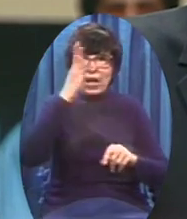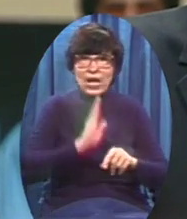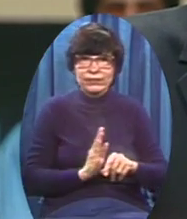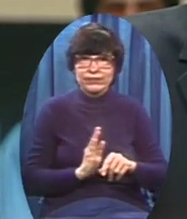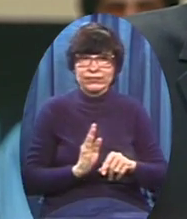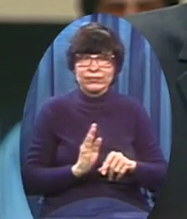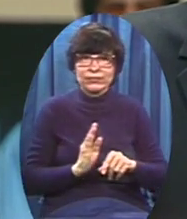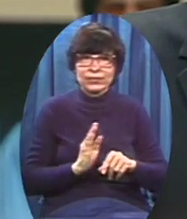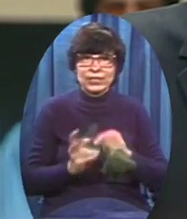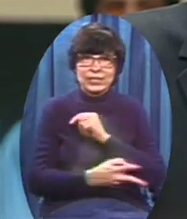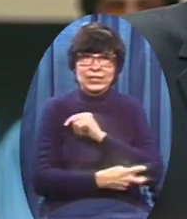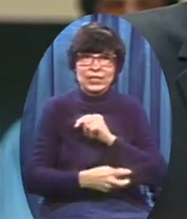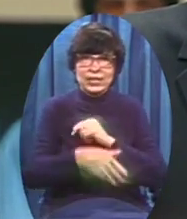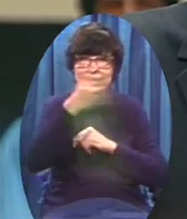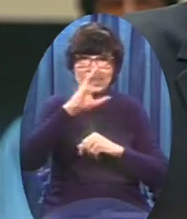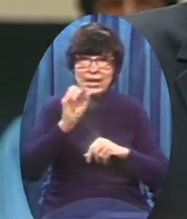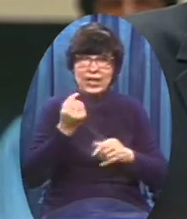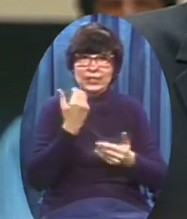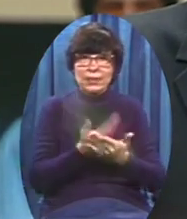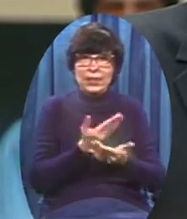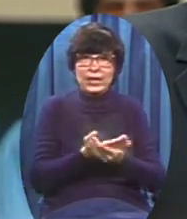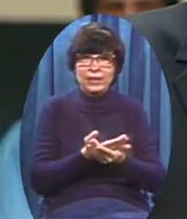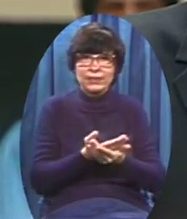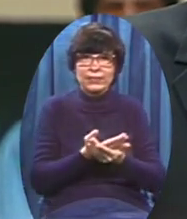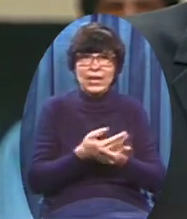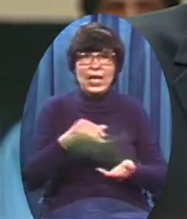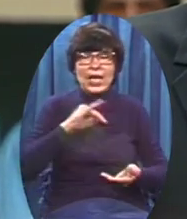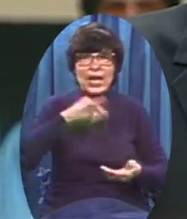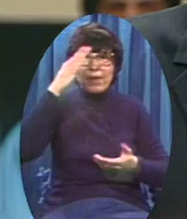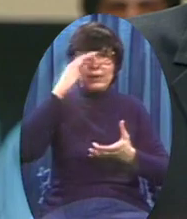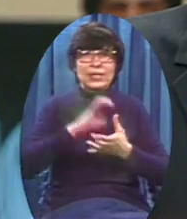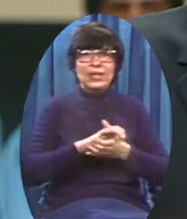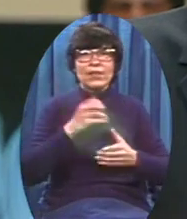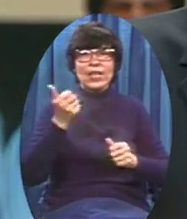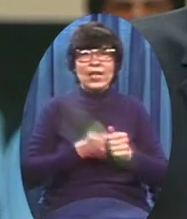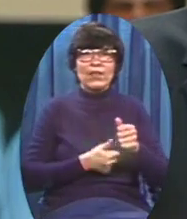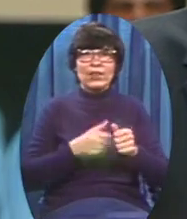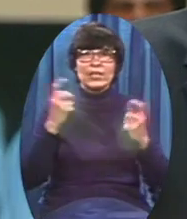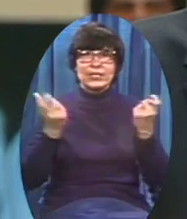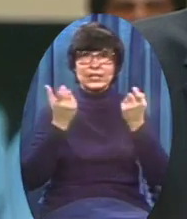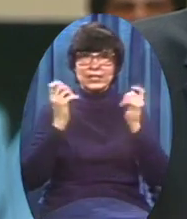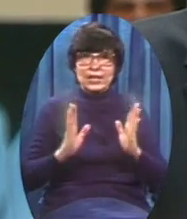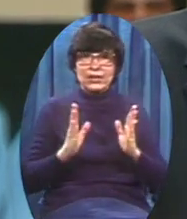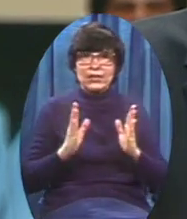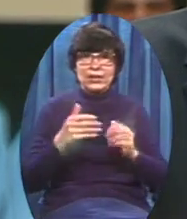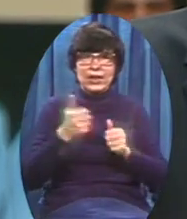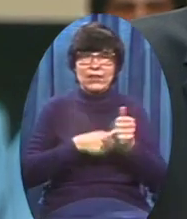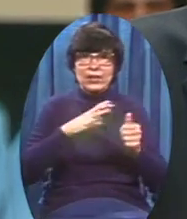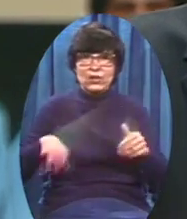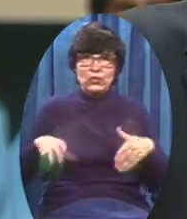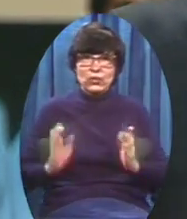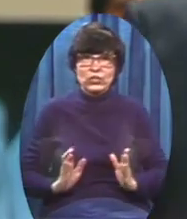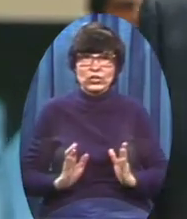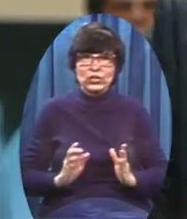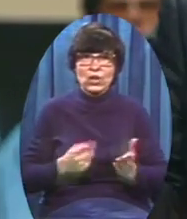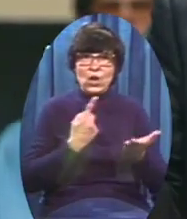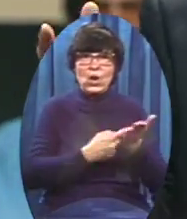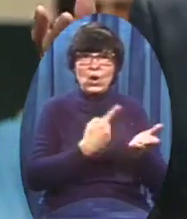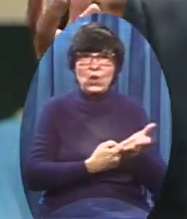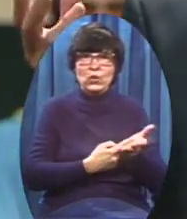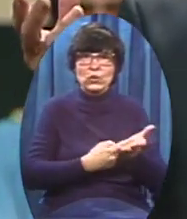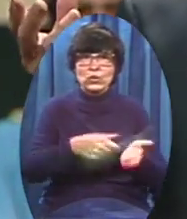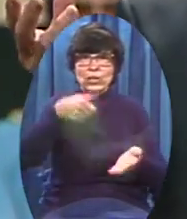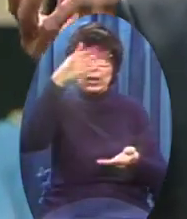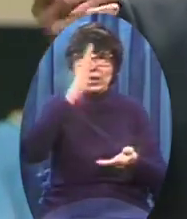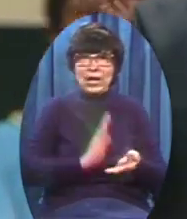money. I believe that every sinner, as well as the saint, owes God a tithe. Because a tithe